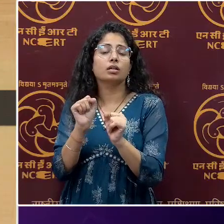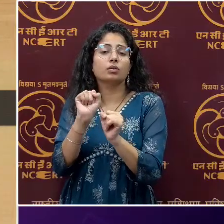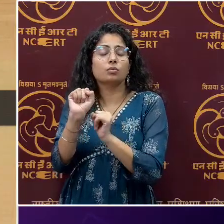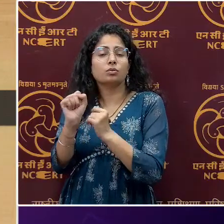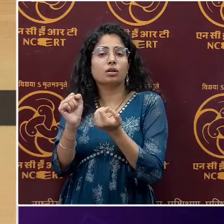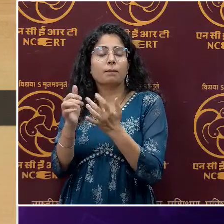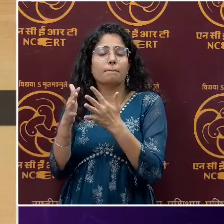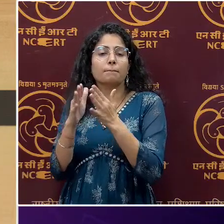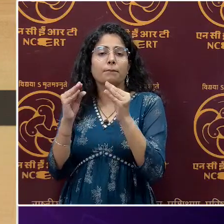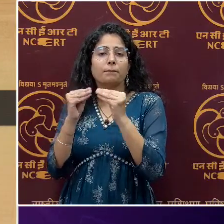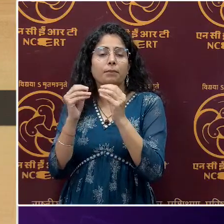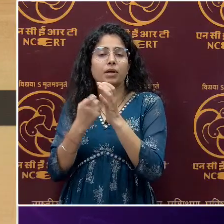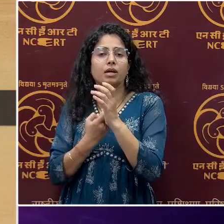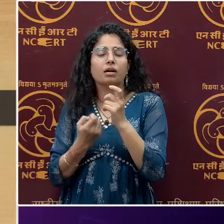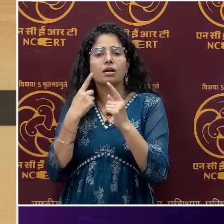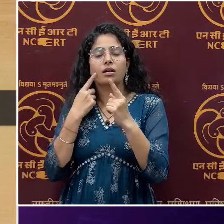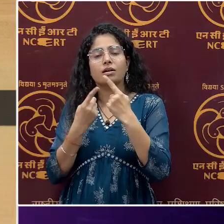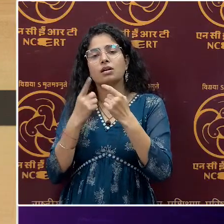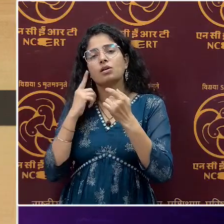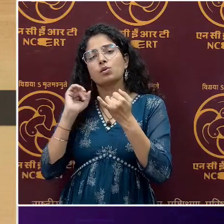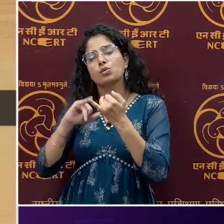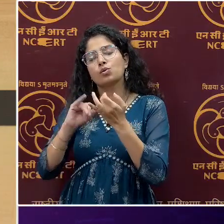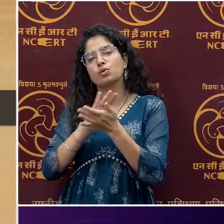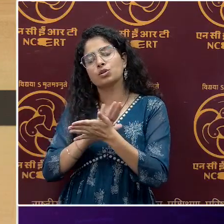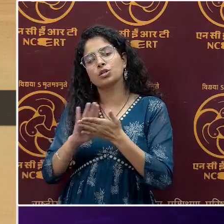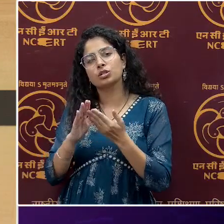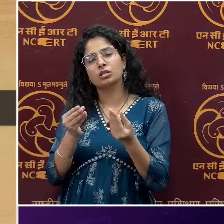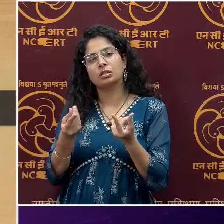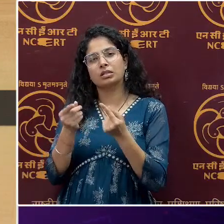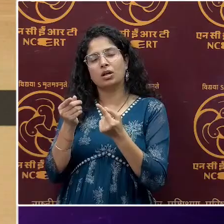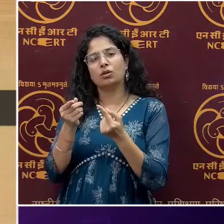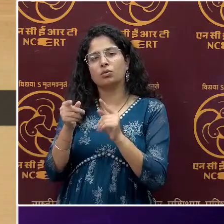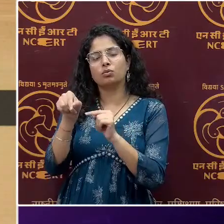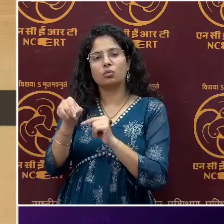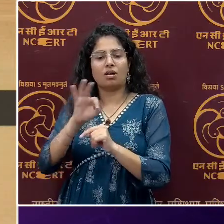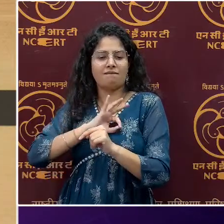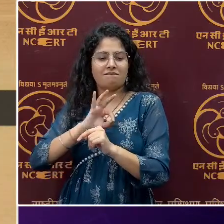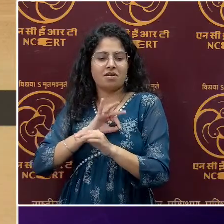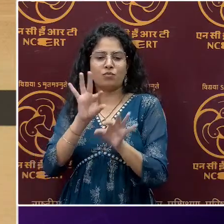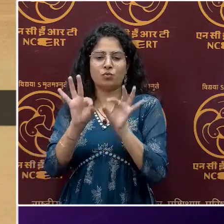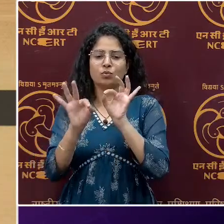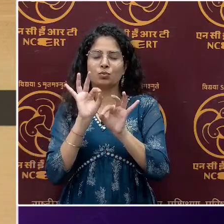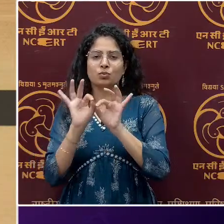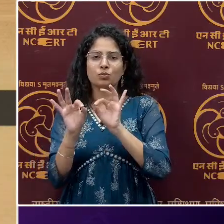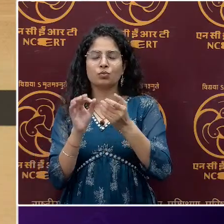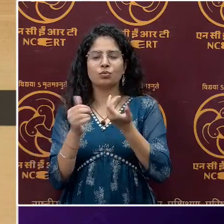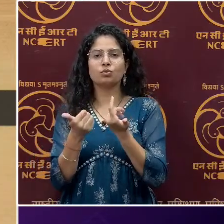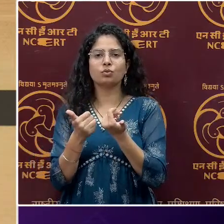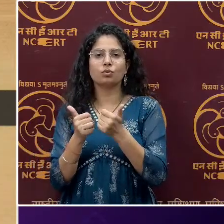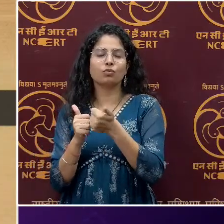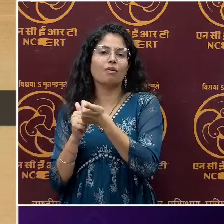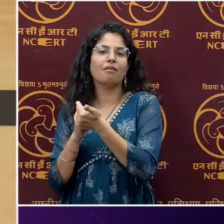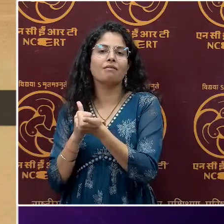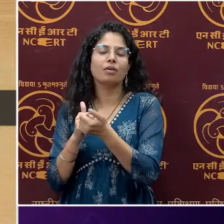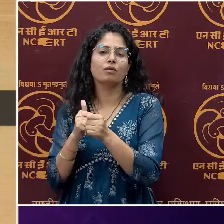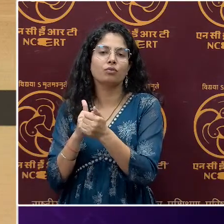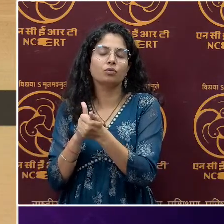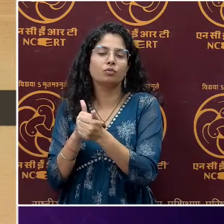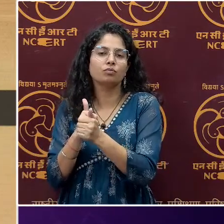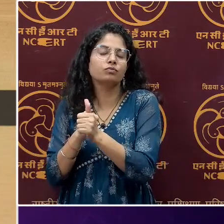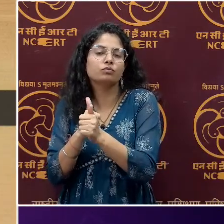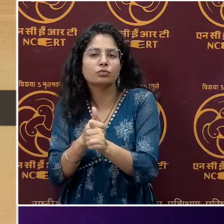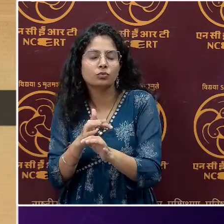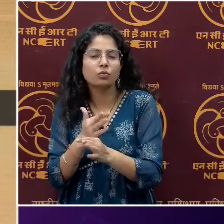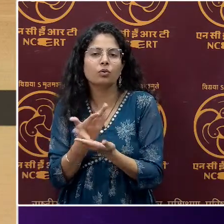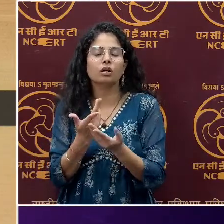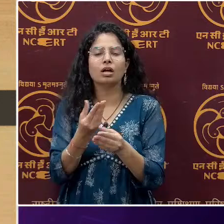you know, there were so, like as you mentioned, taxes, Yes, and you know, some silly, I would say, guidelines like in